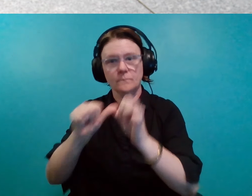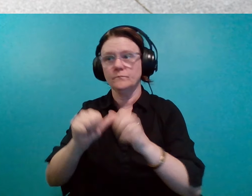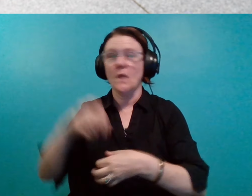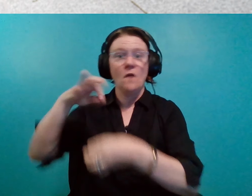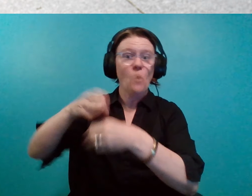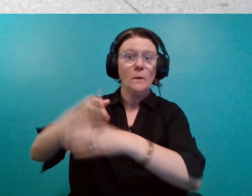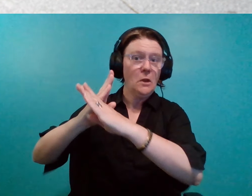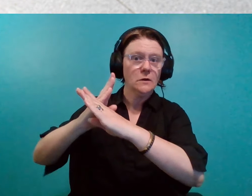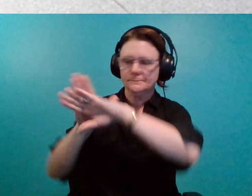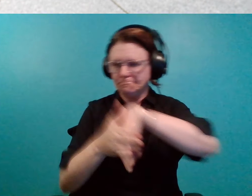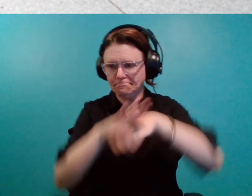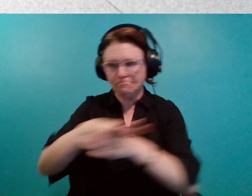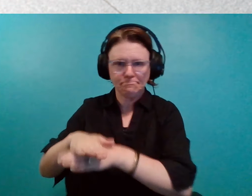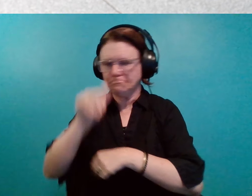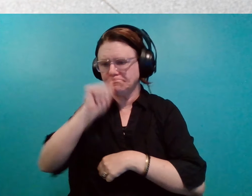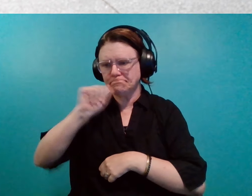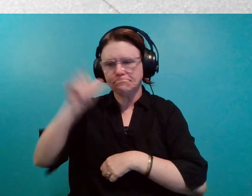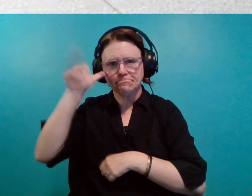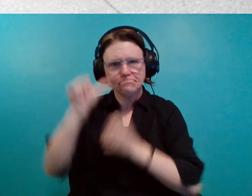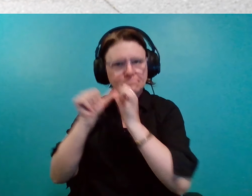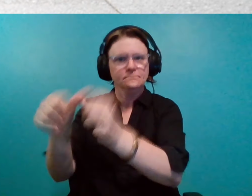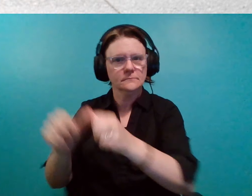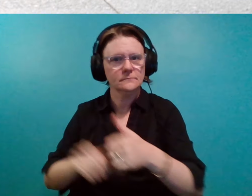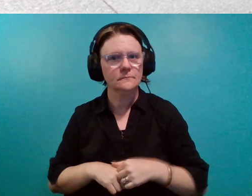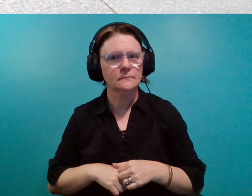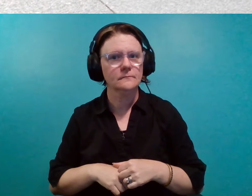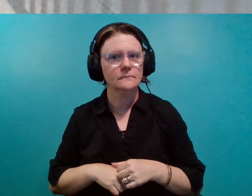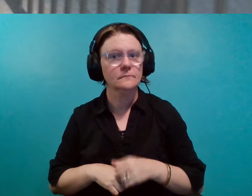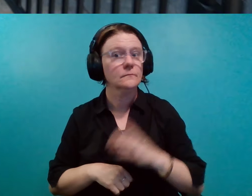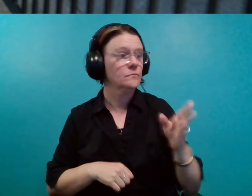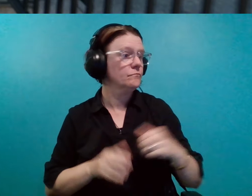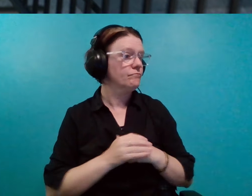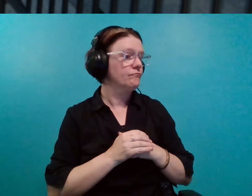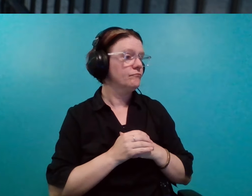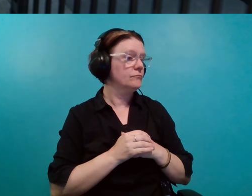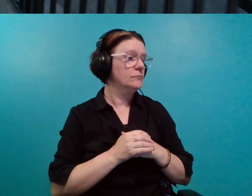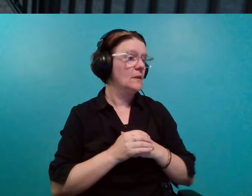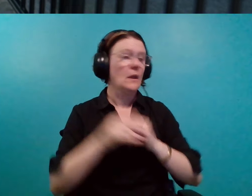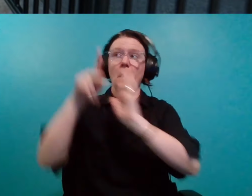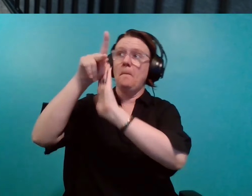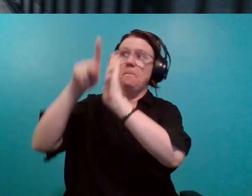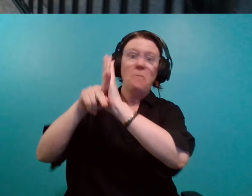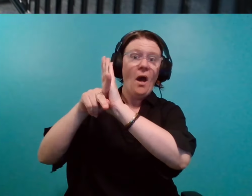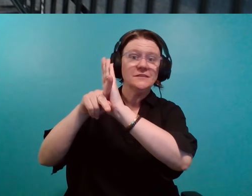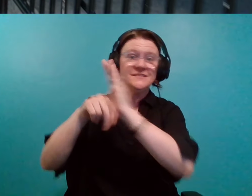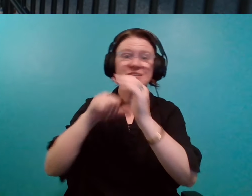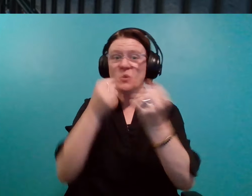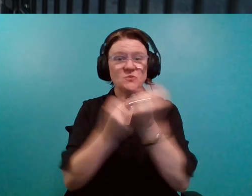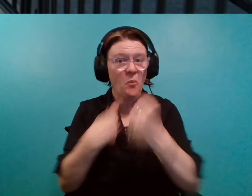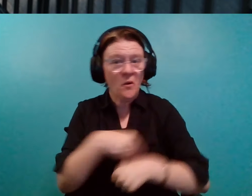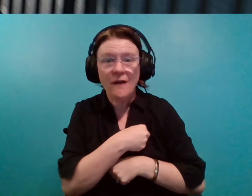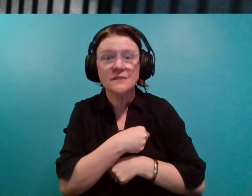there are voting barriers in our place, we persevere. When we don't have policies that's for